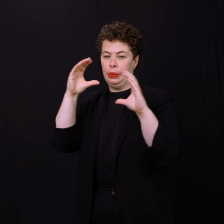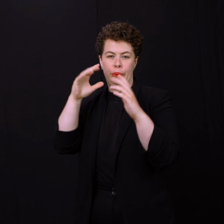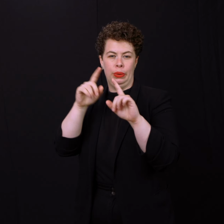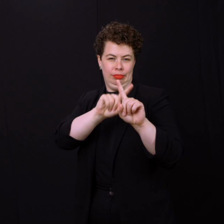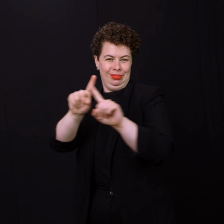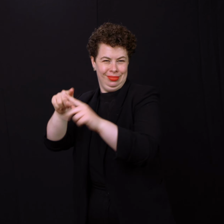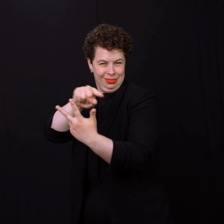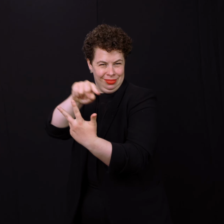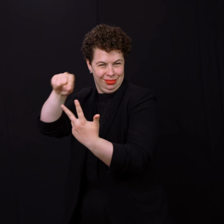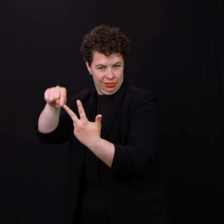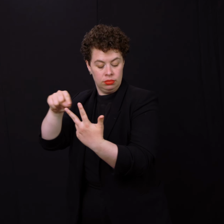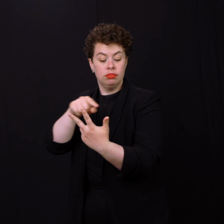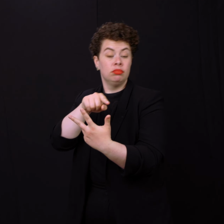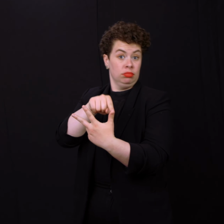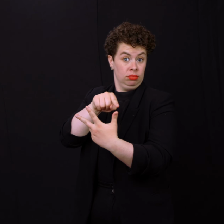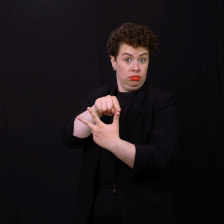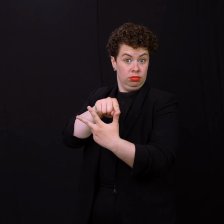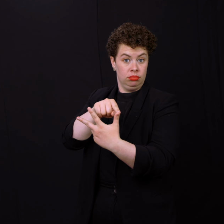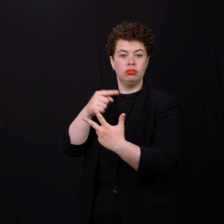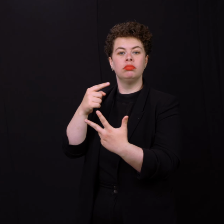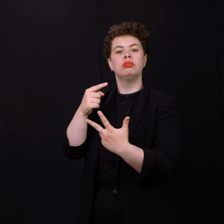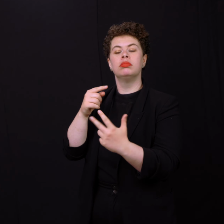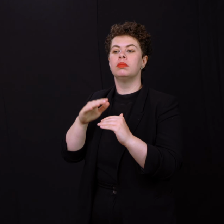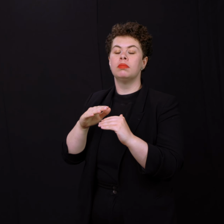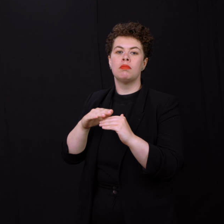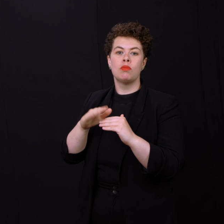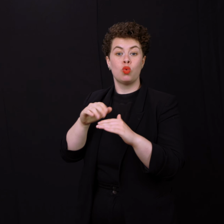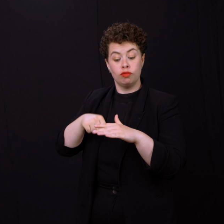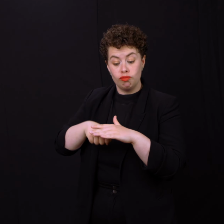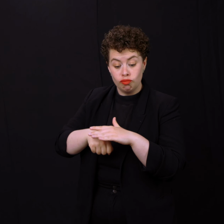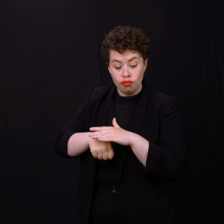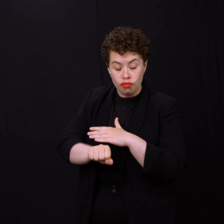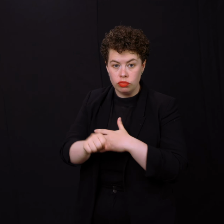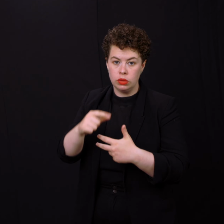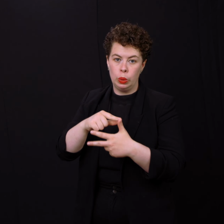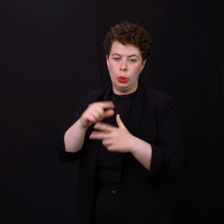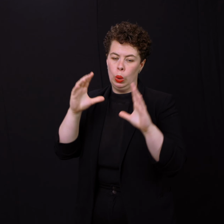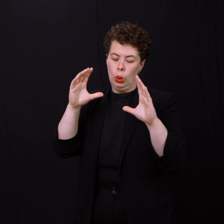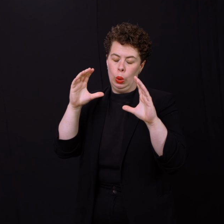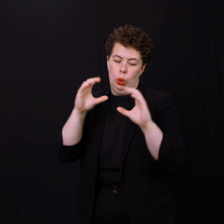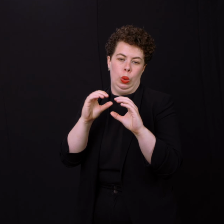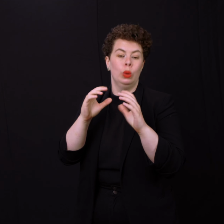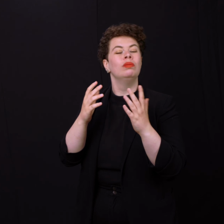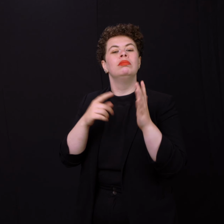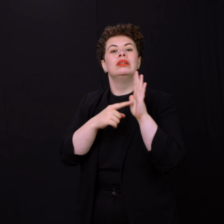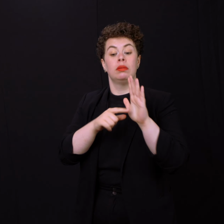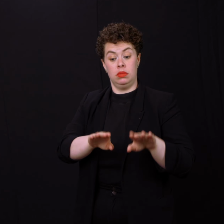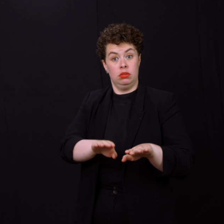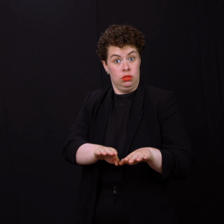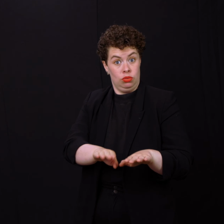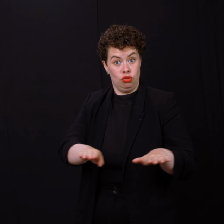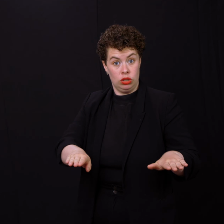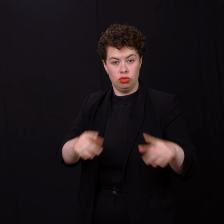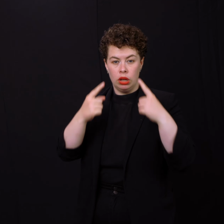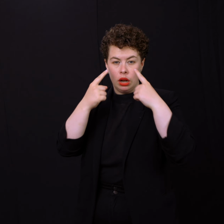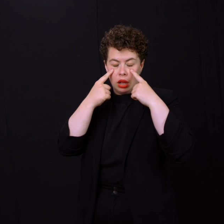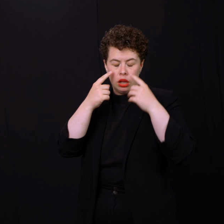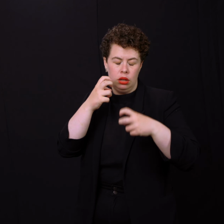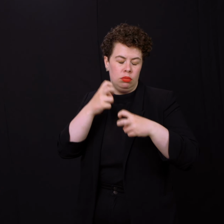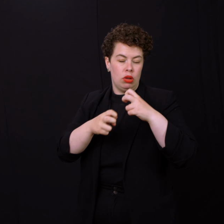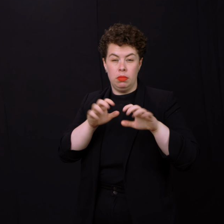So individuals with type 1 are often more severely affected, and children will present with vision